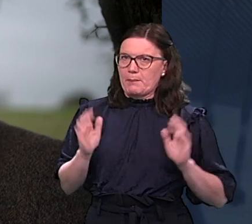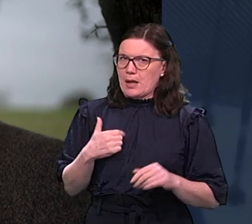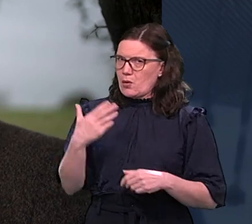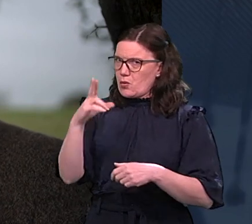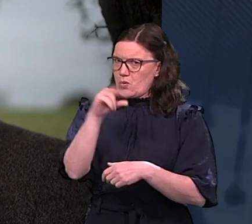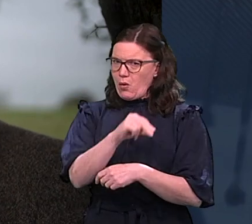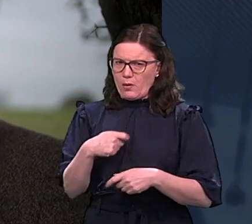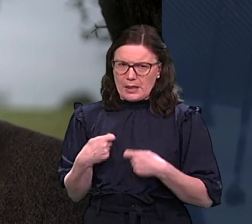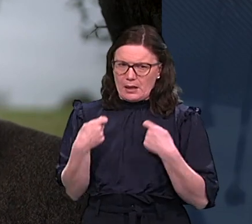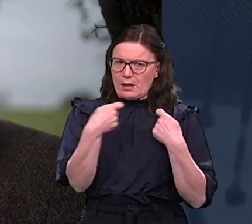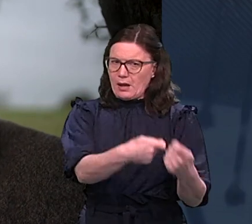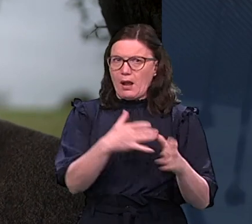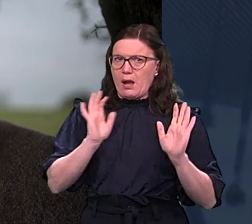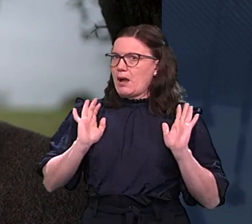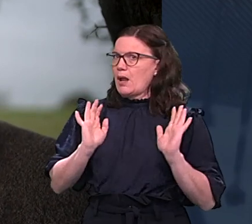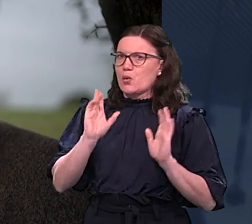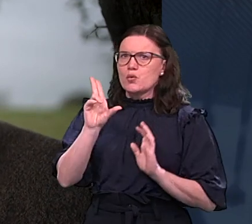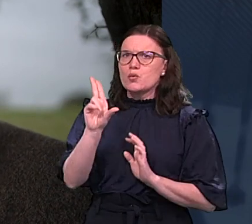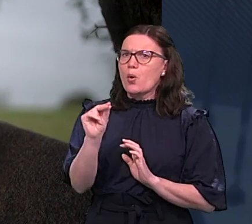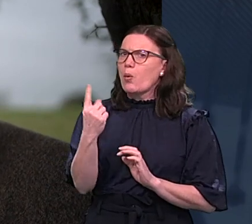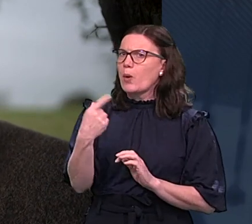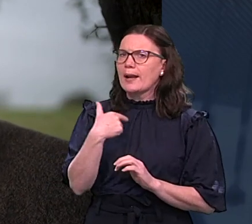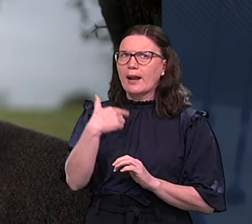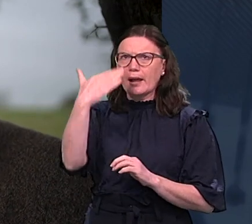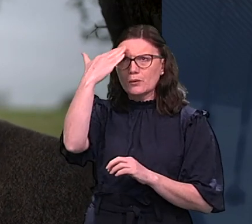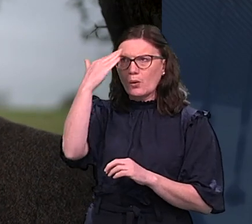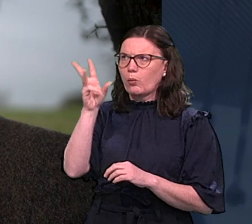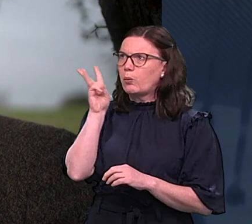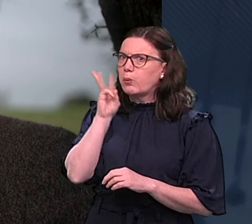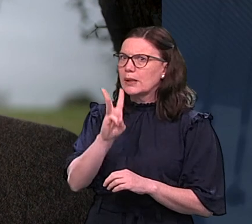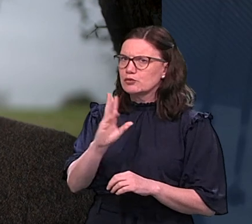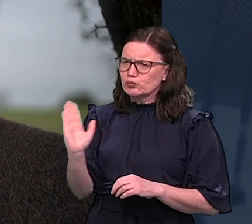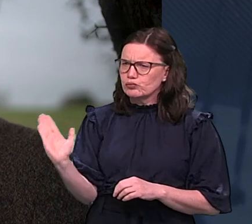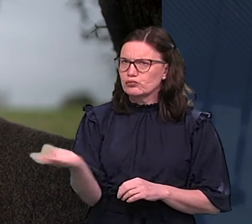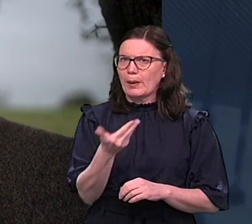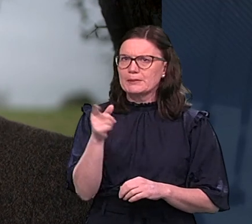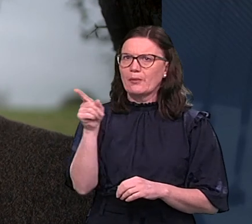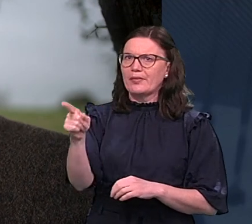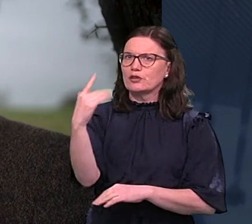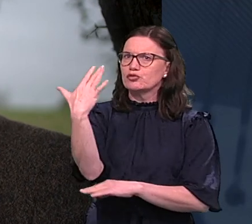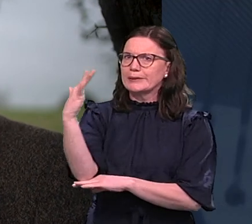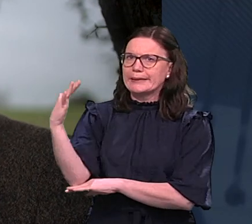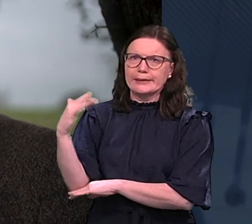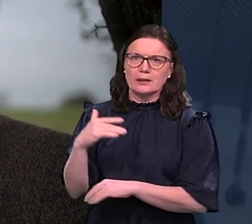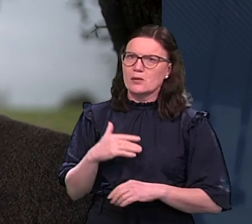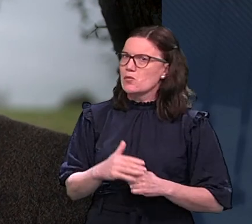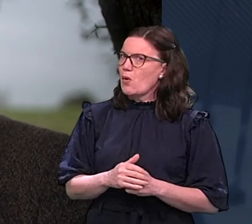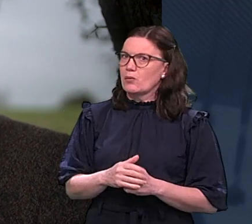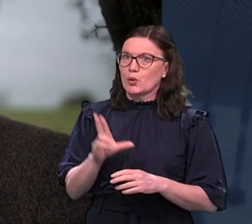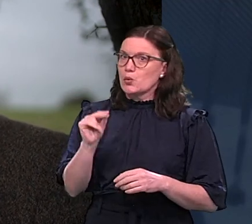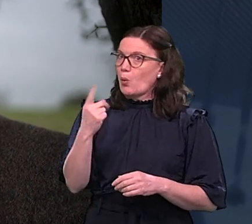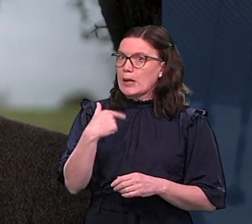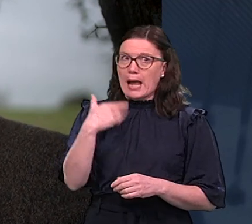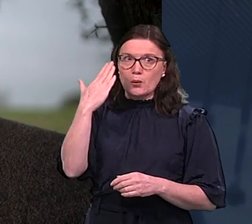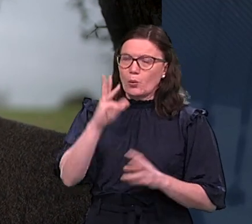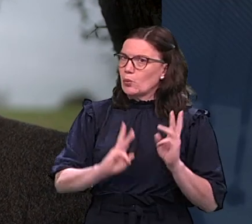yourself to Timbuktu, because nobody that I know would chop down one of these trees. I'm not saying, but nobody I know would